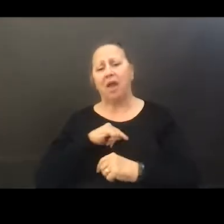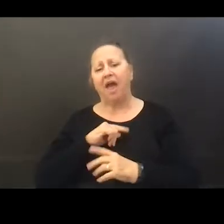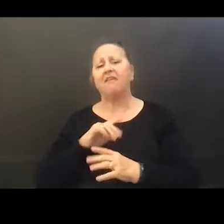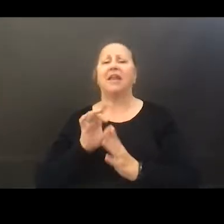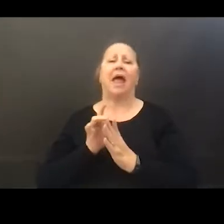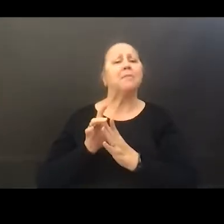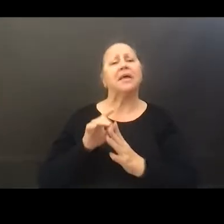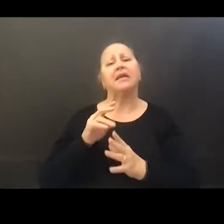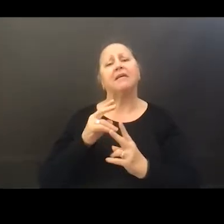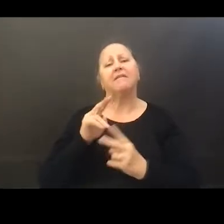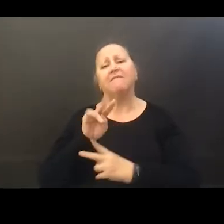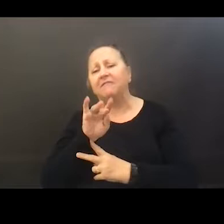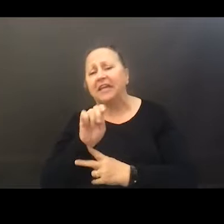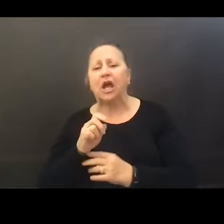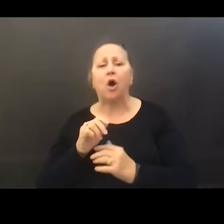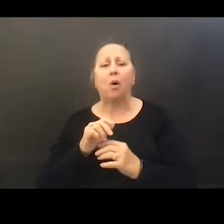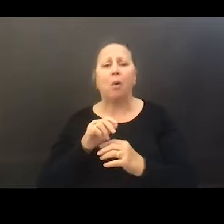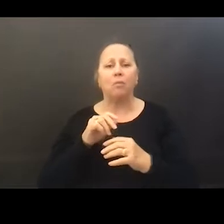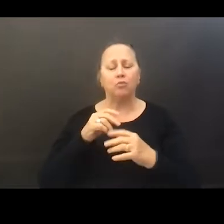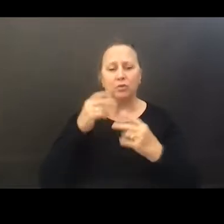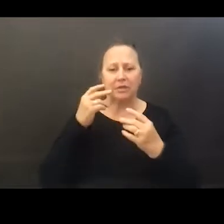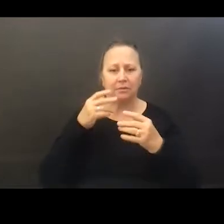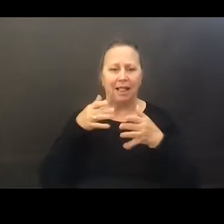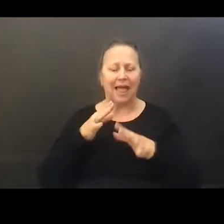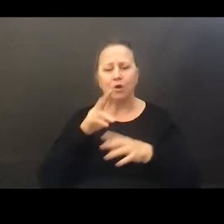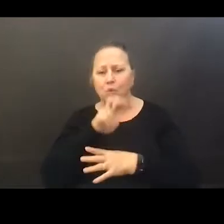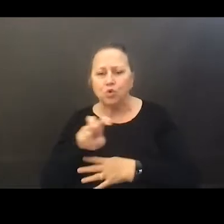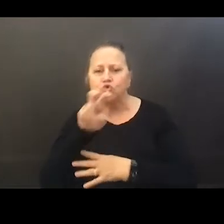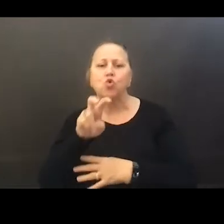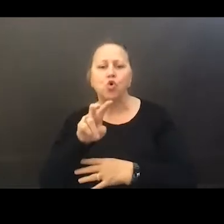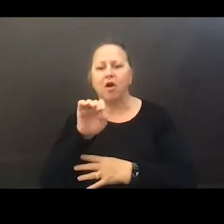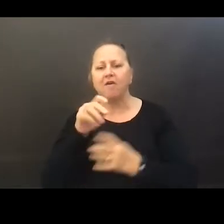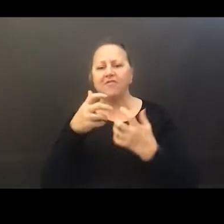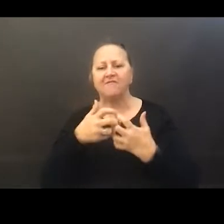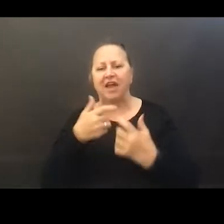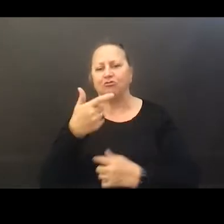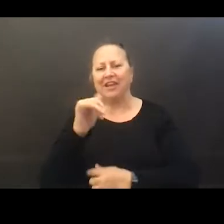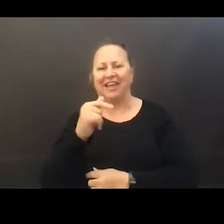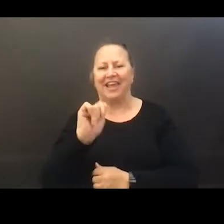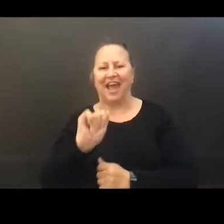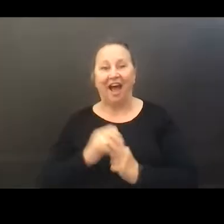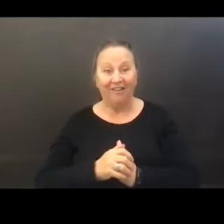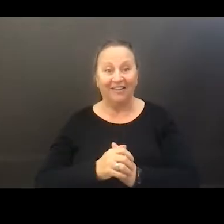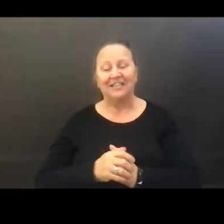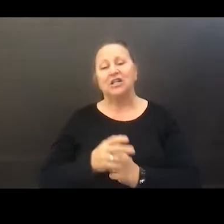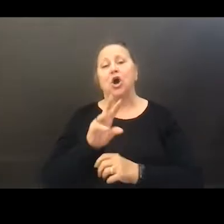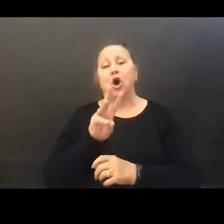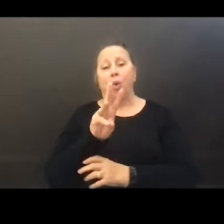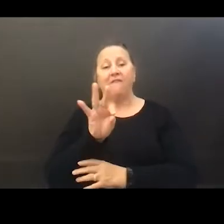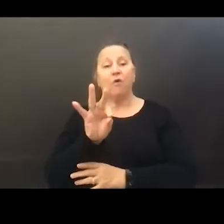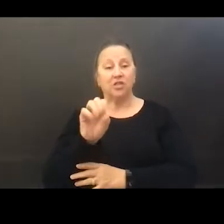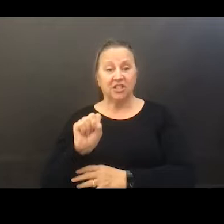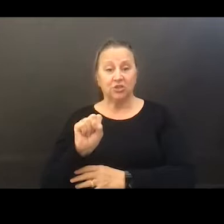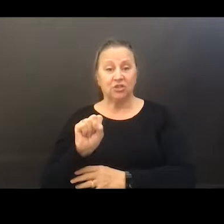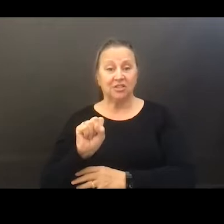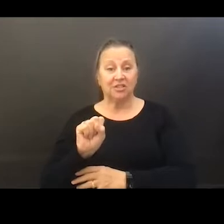well of a look inside the Gigafactory. And so let's get moving on here. Workforce Solutions is one of